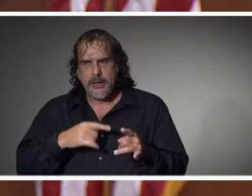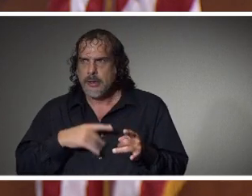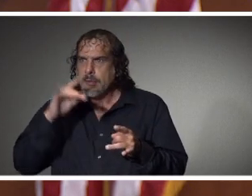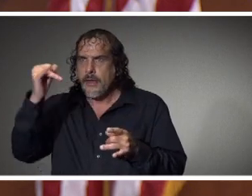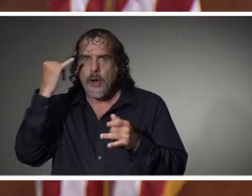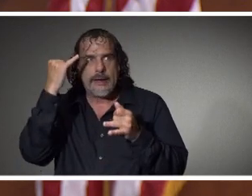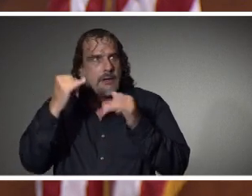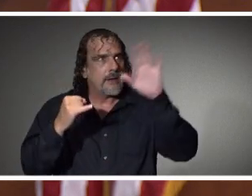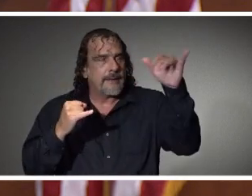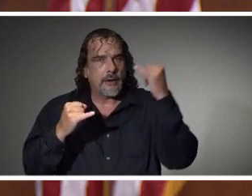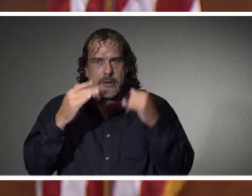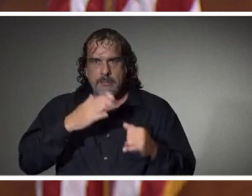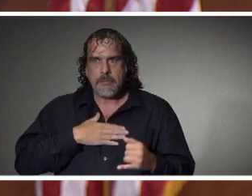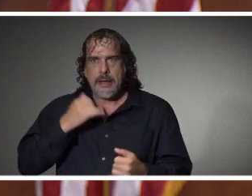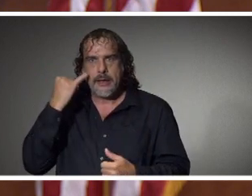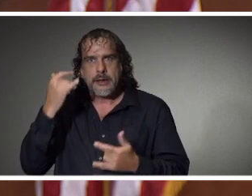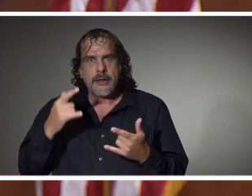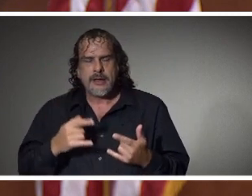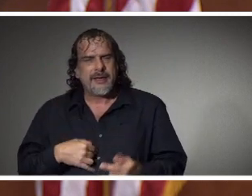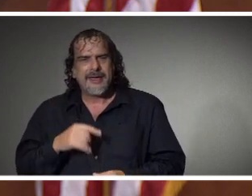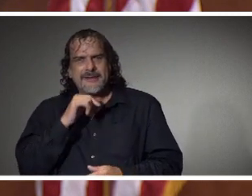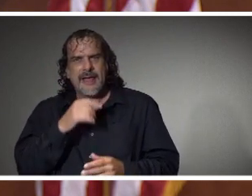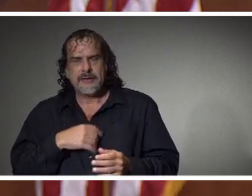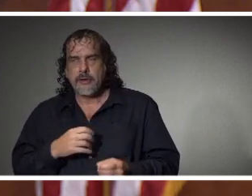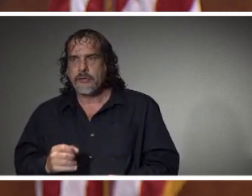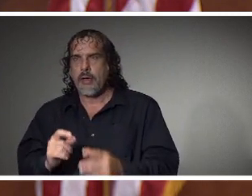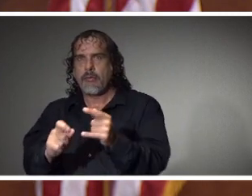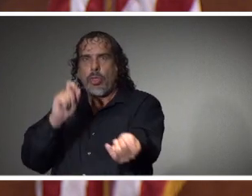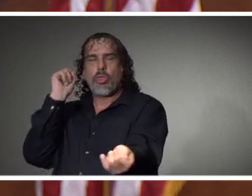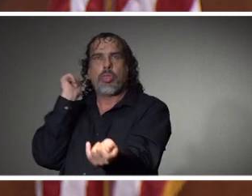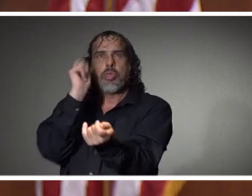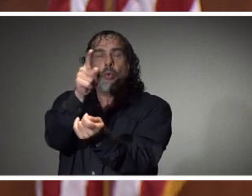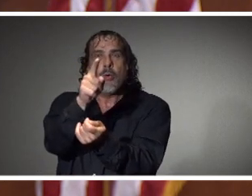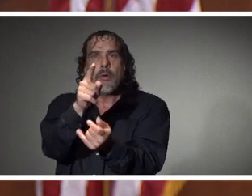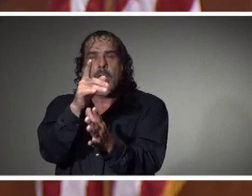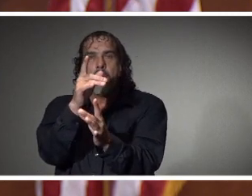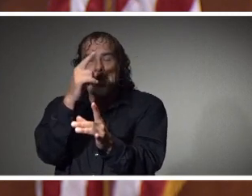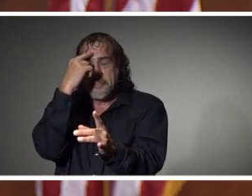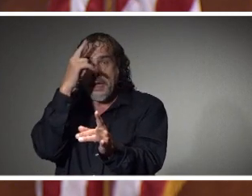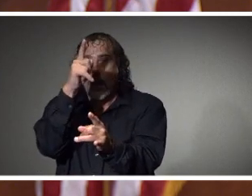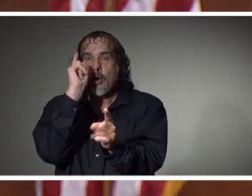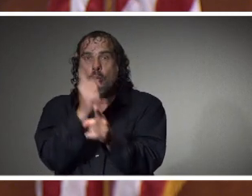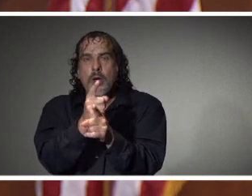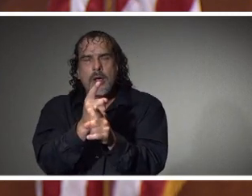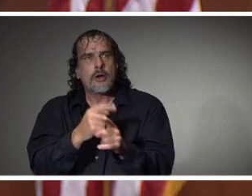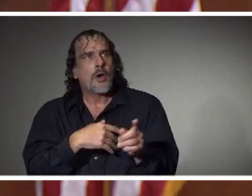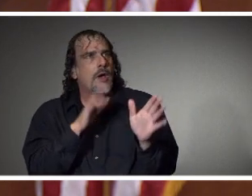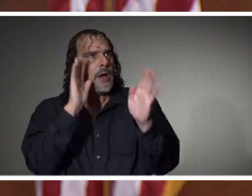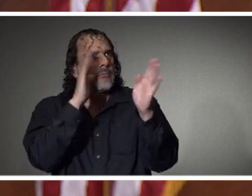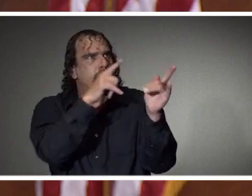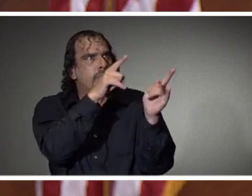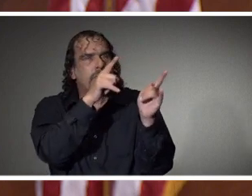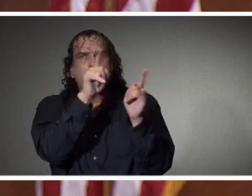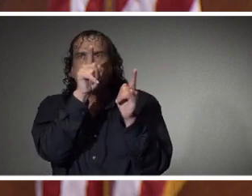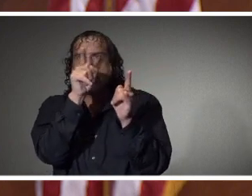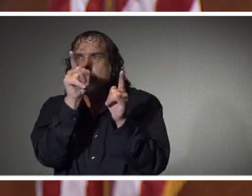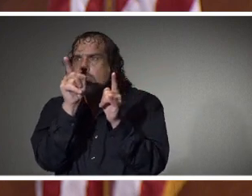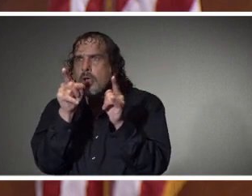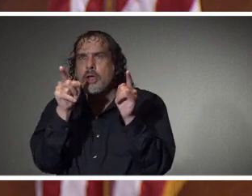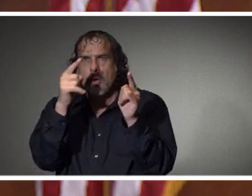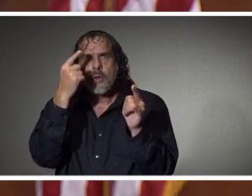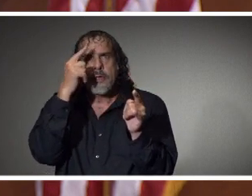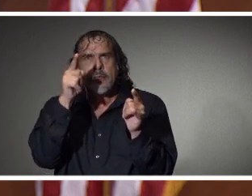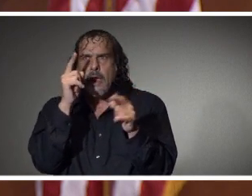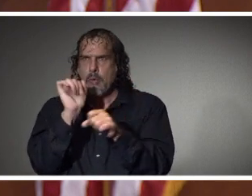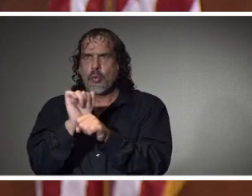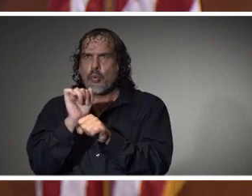know, it's not just about throwing something at a dartboard, just trying to listen to my peers from around the country and say, we think this really